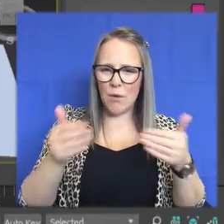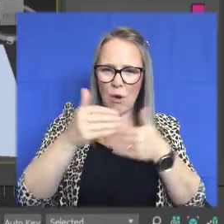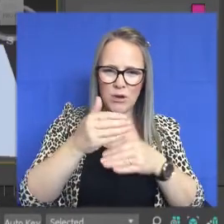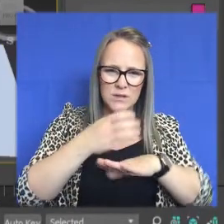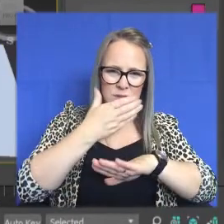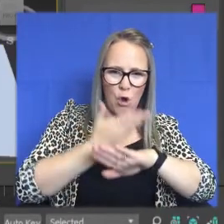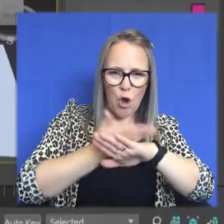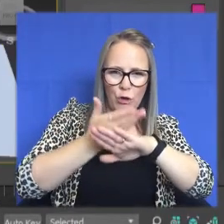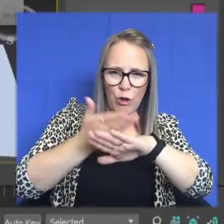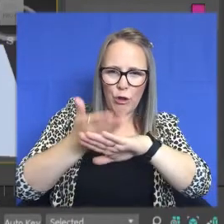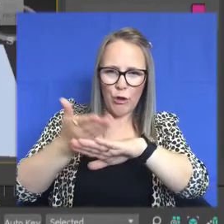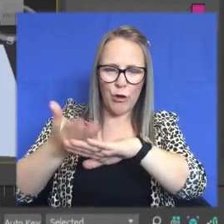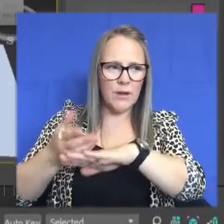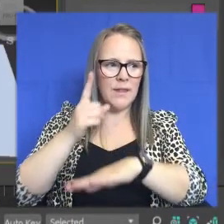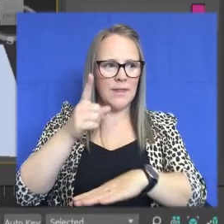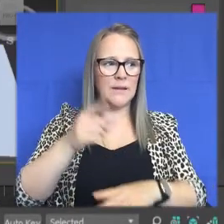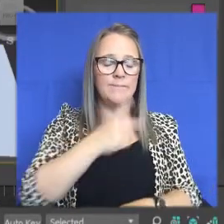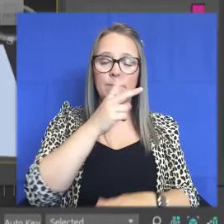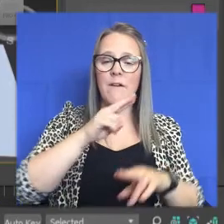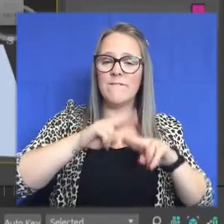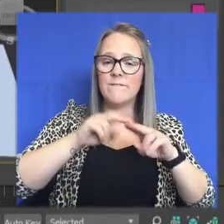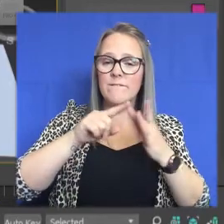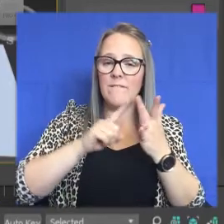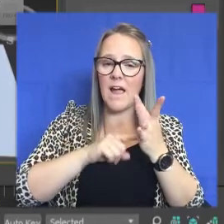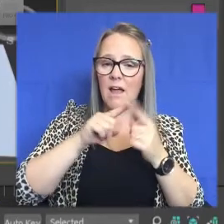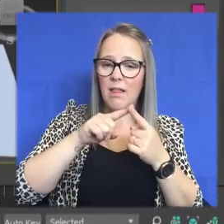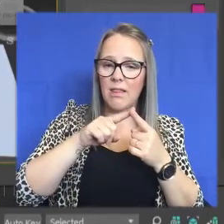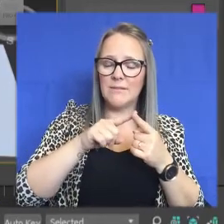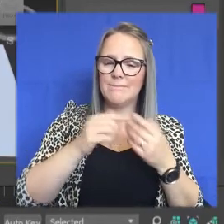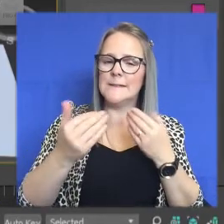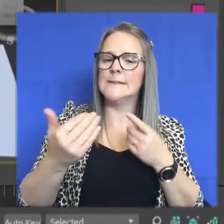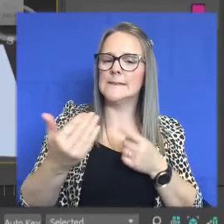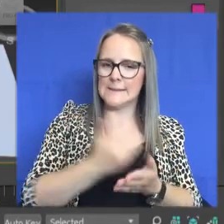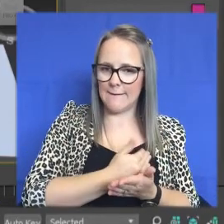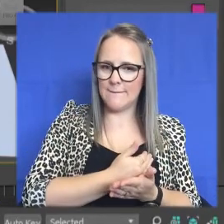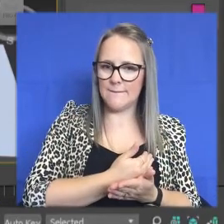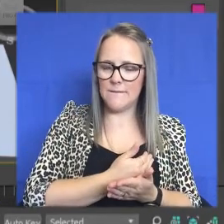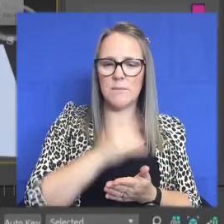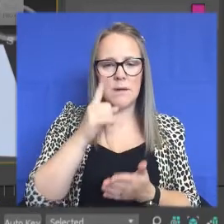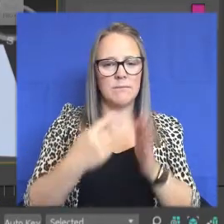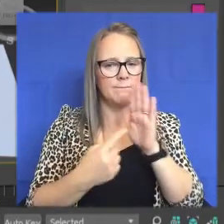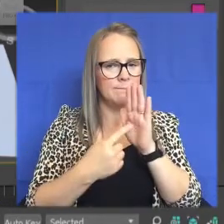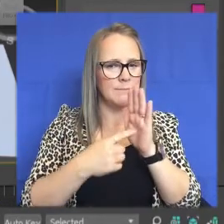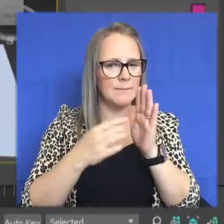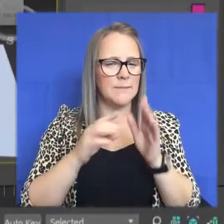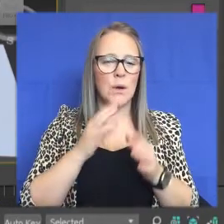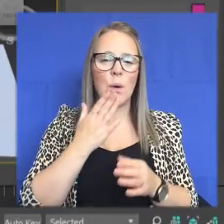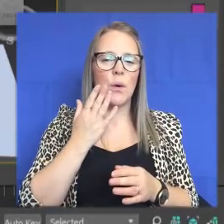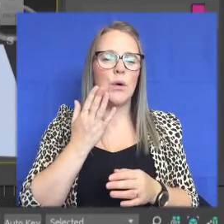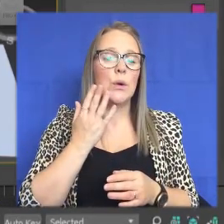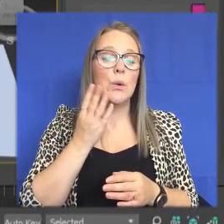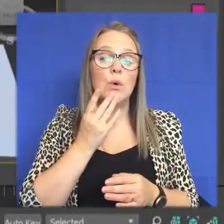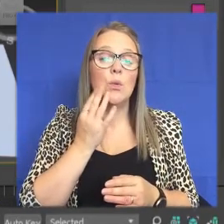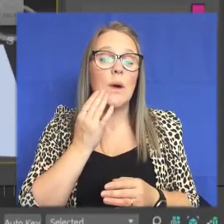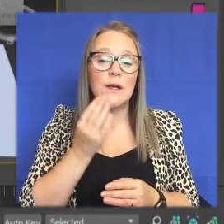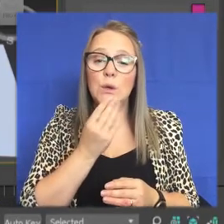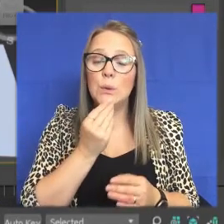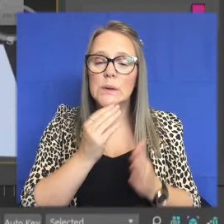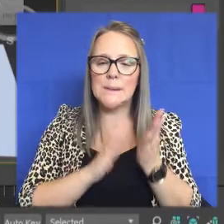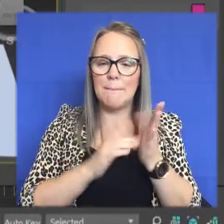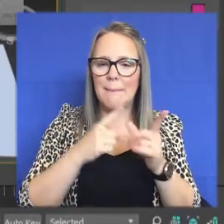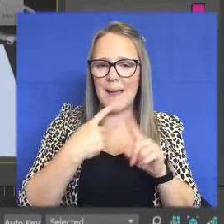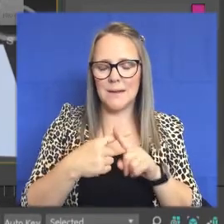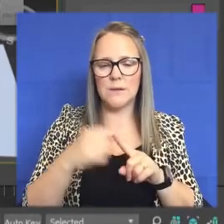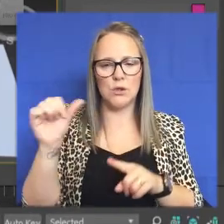to File and go to the Save As function and save your scene. The important thing about using Max is, or any software,